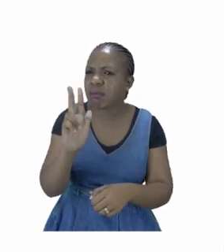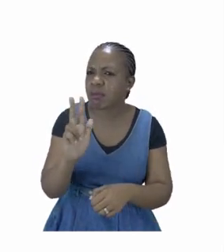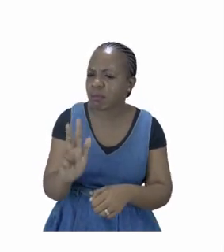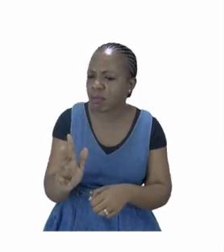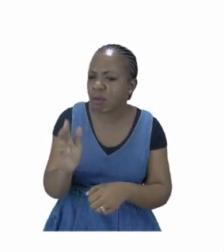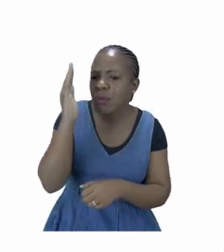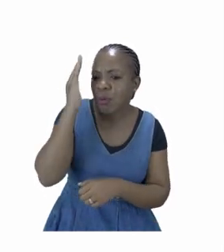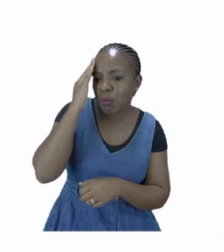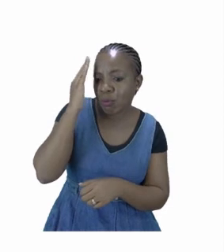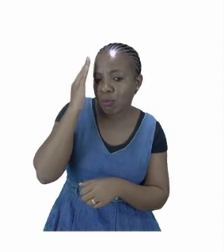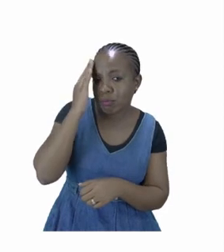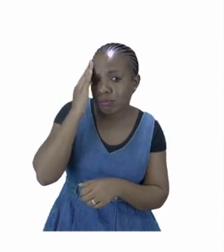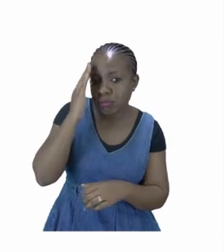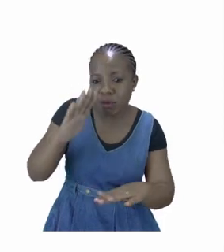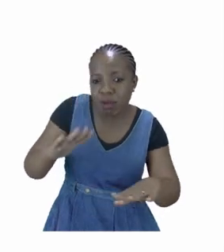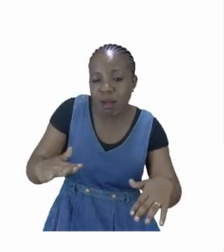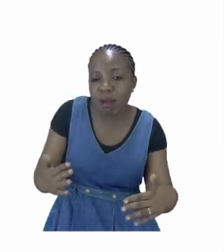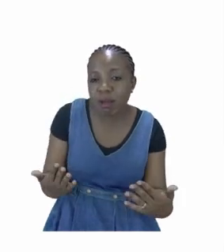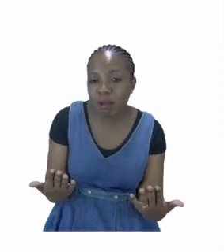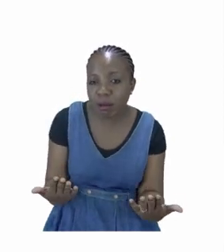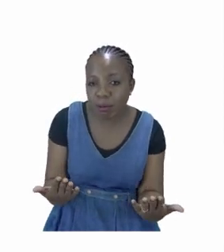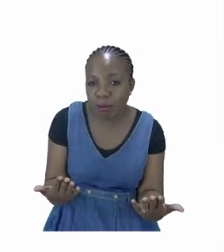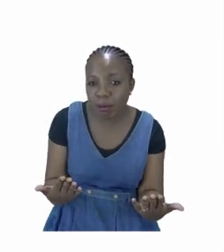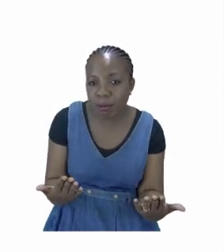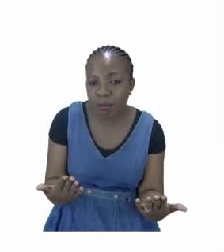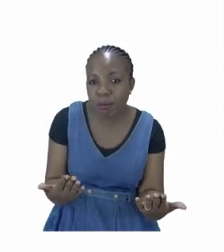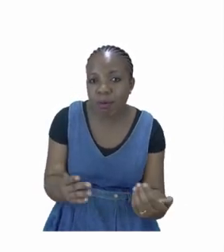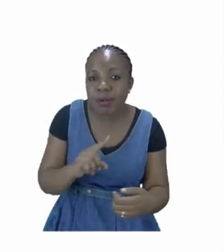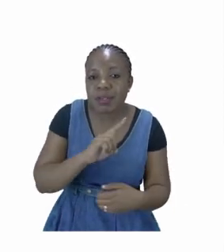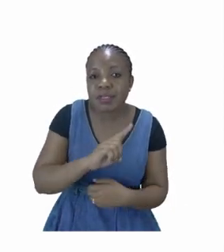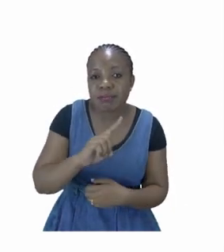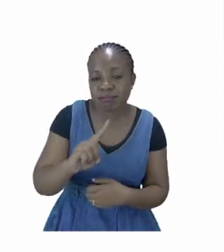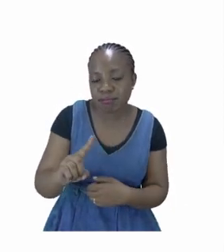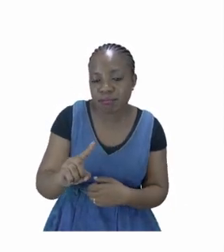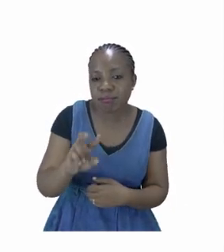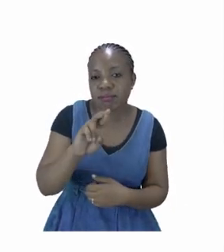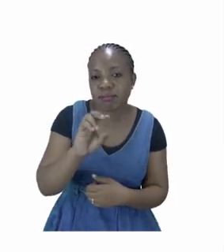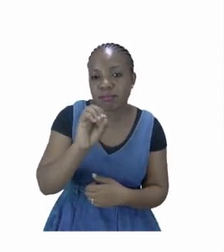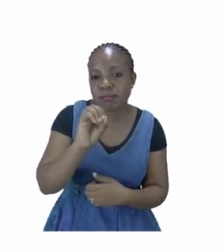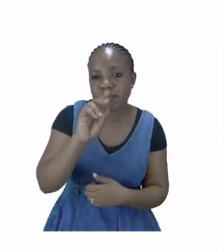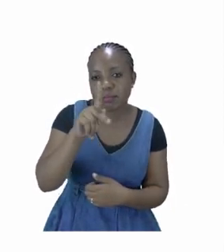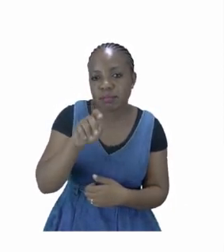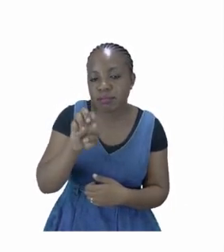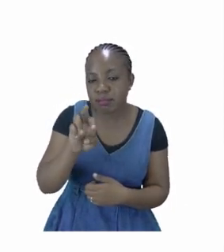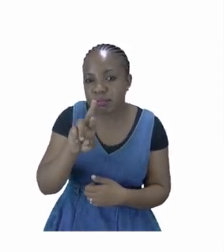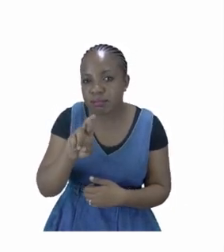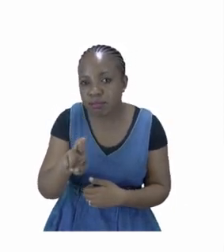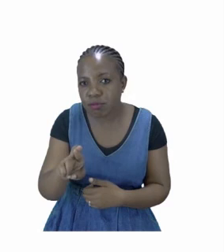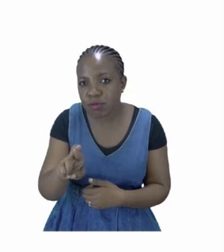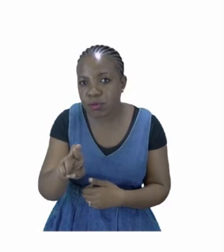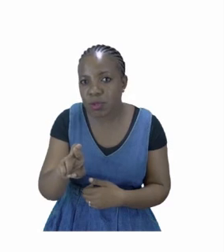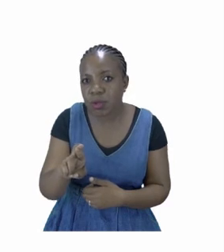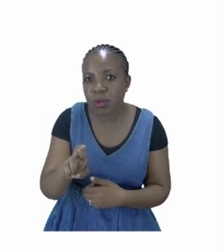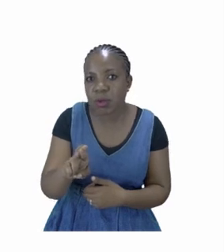How do you know that Mrs. Ropa is a nice person?